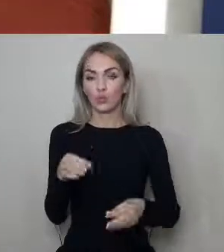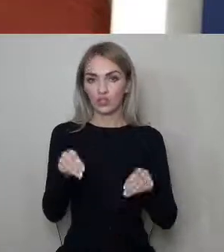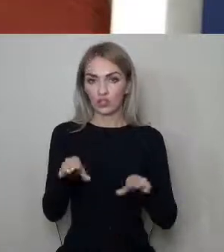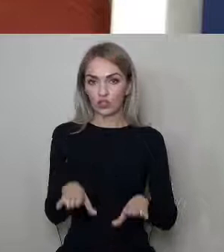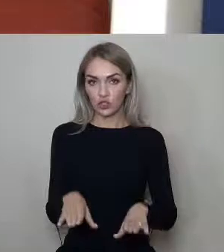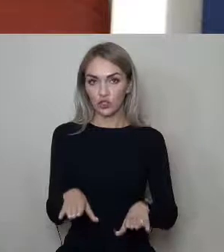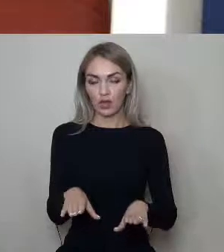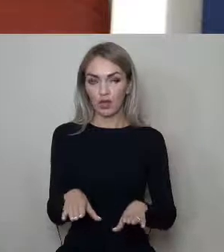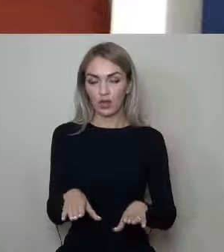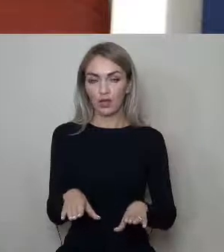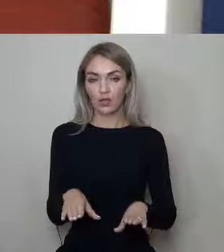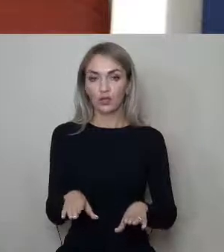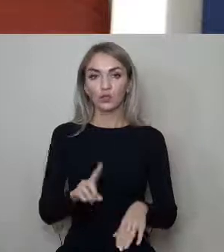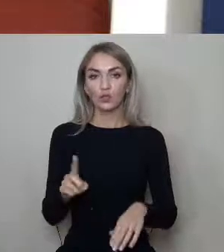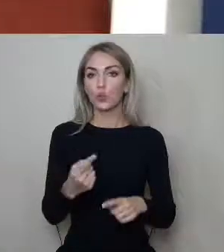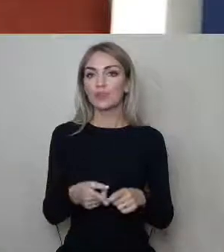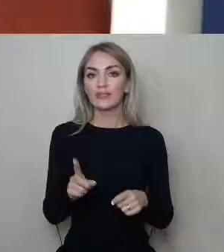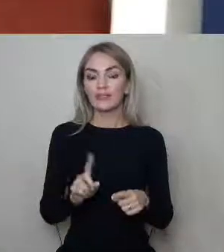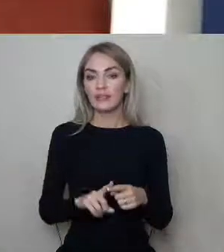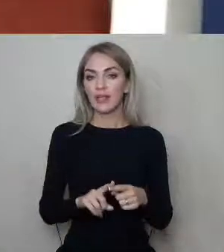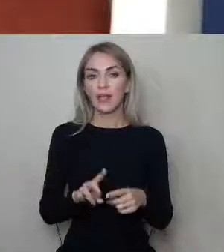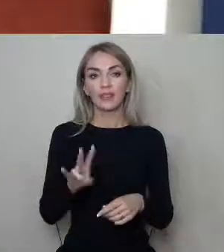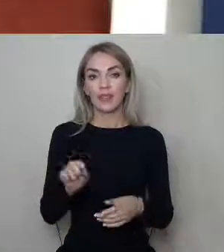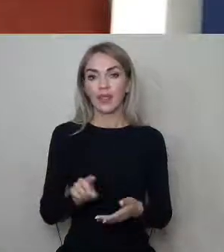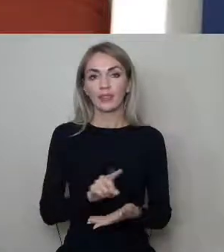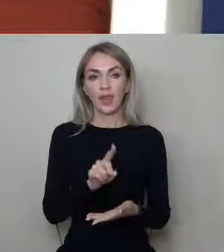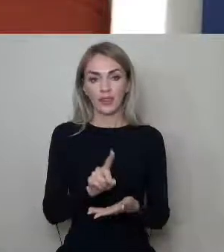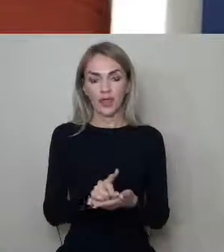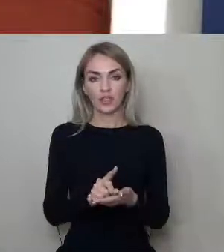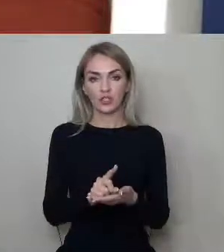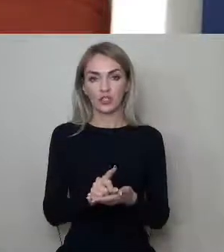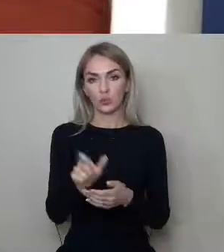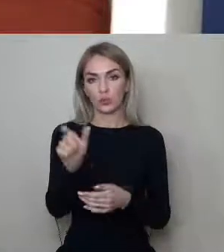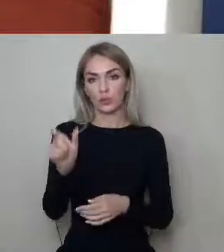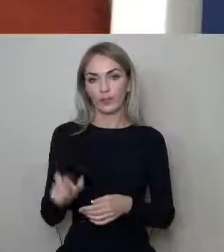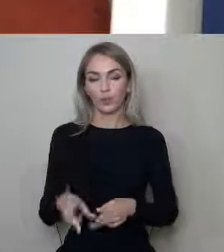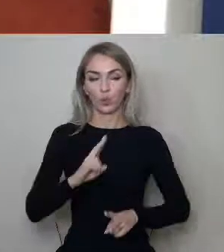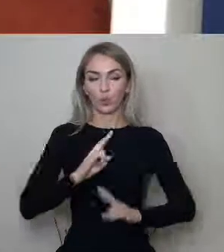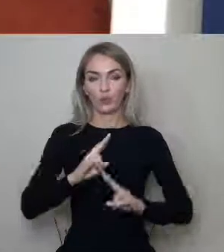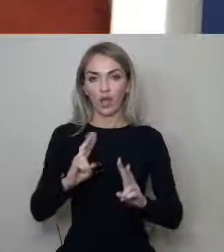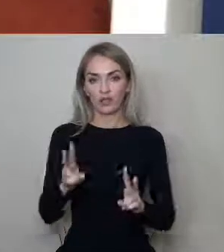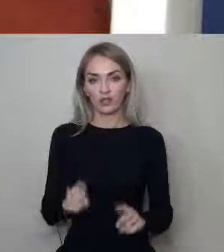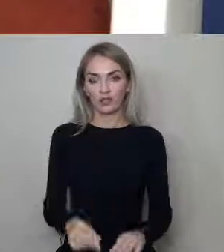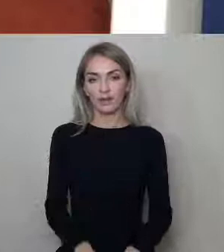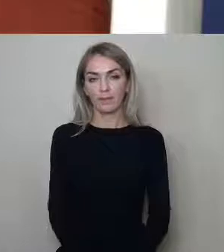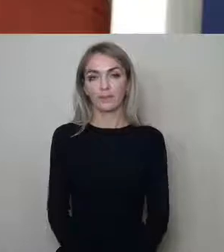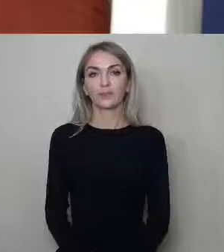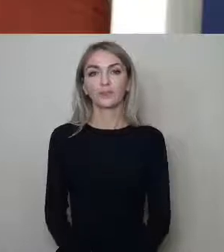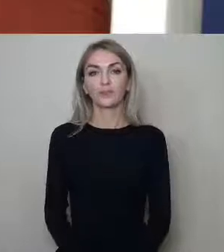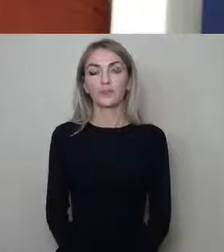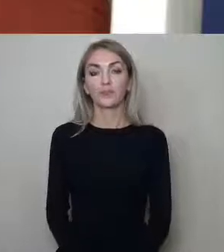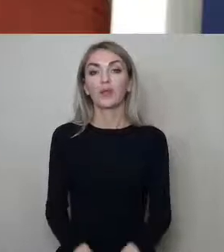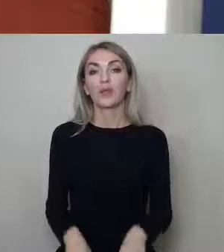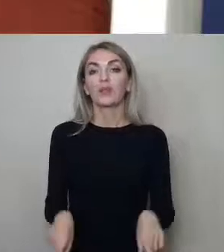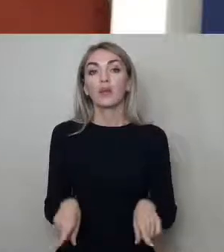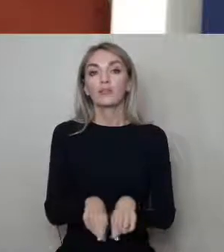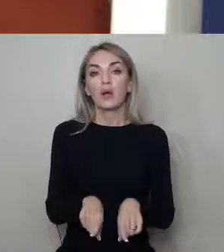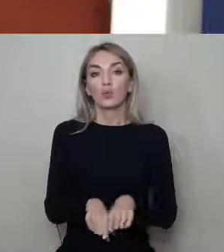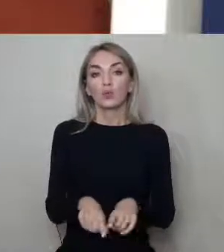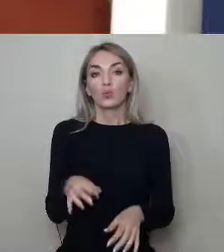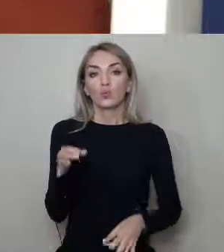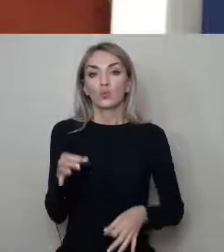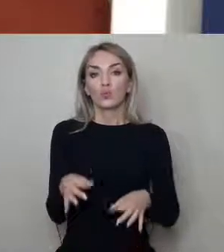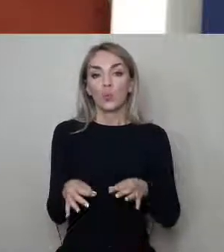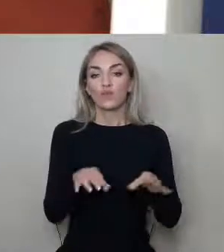often in the ruling it is stated that it is unlawful subject of complaint. So there is